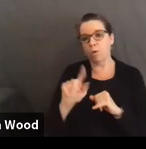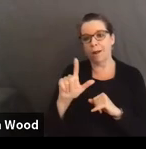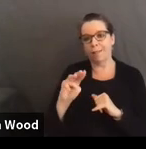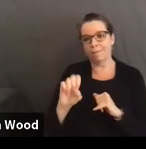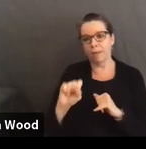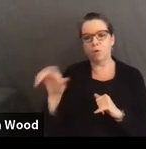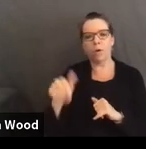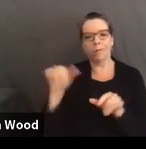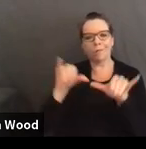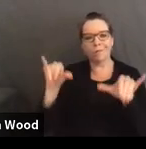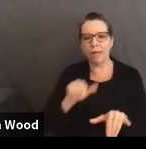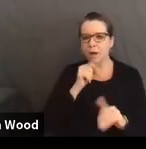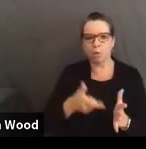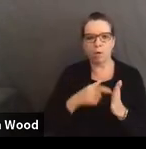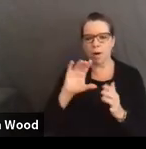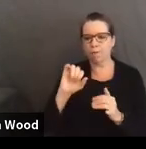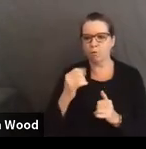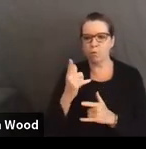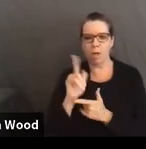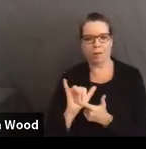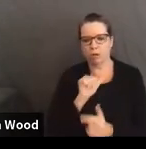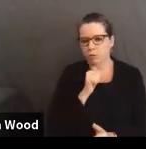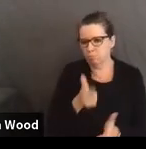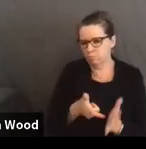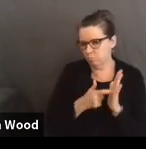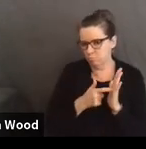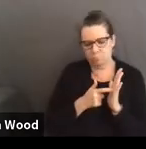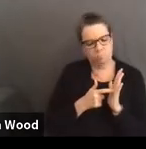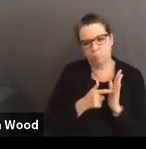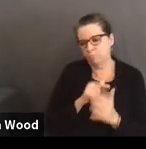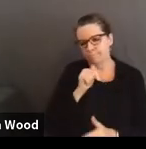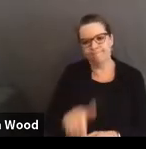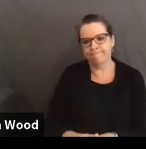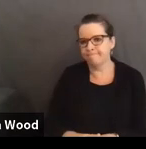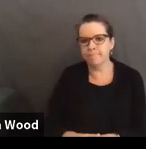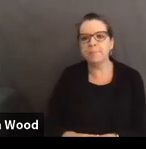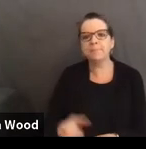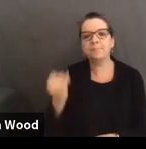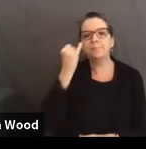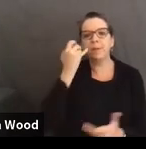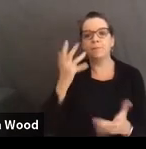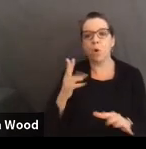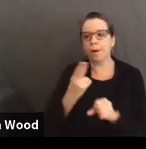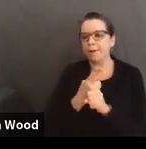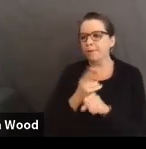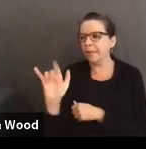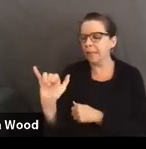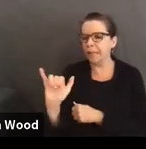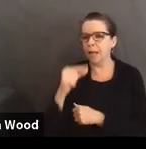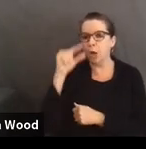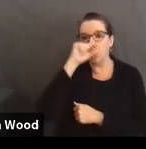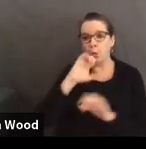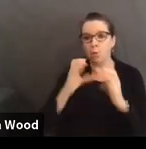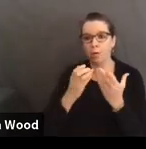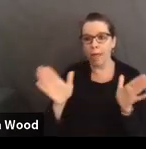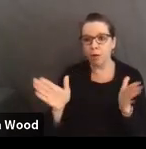systems. So it's not a requirement that you also use Schoology. If you already use things like Google